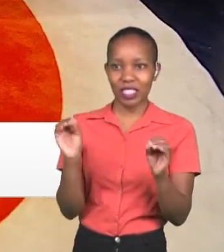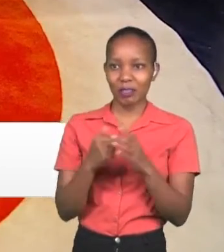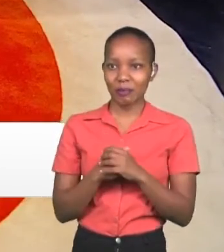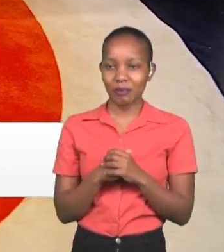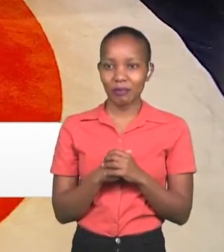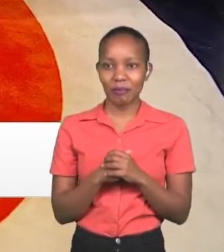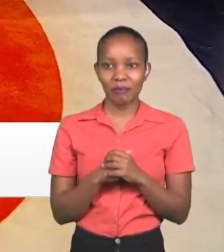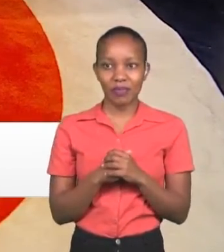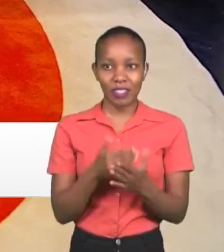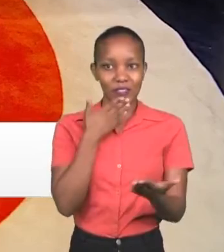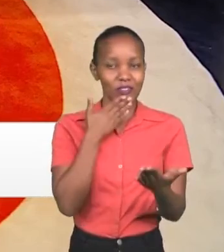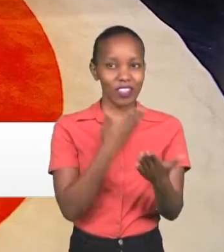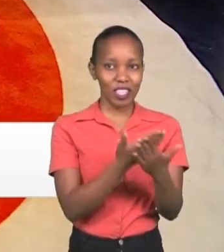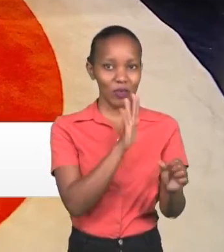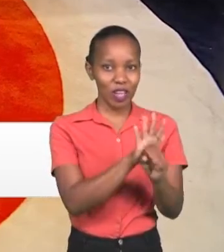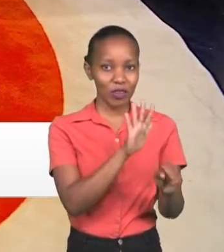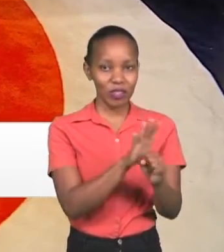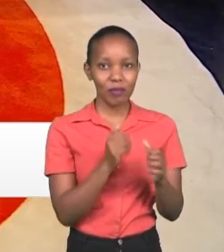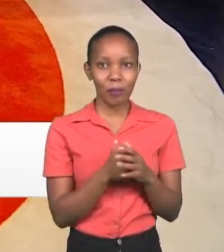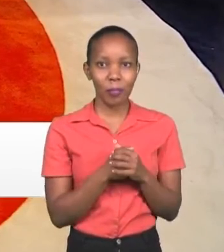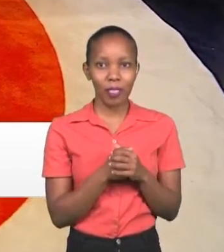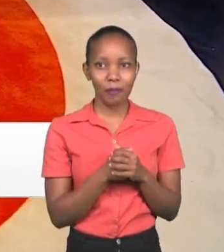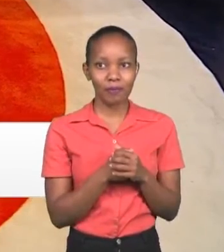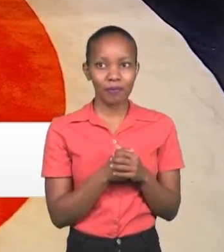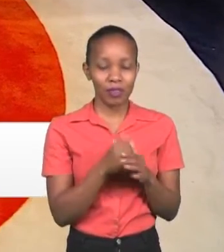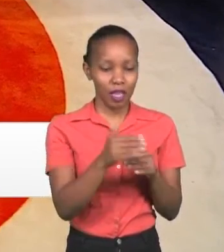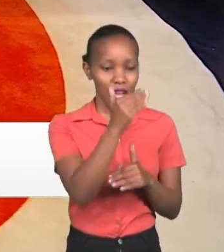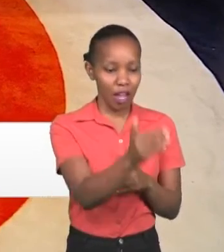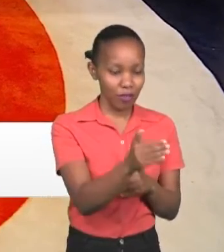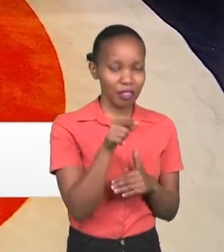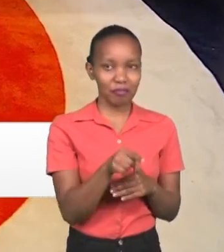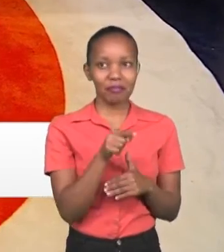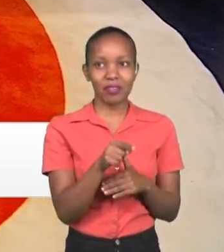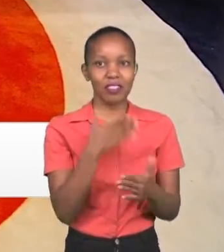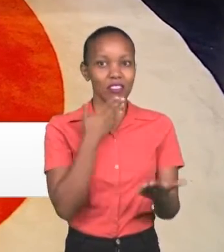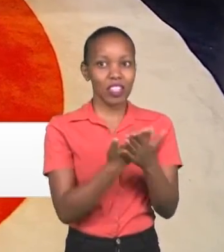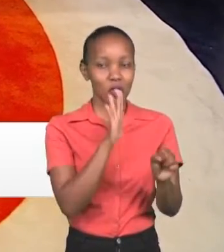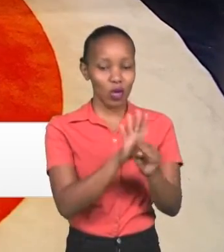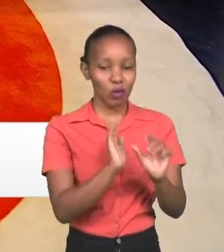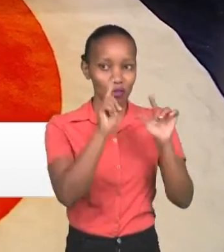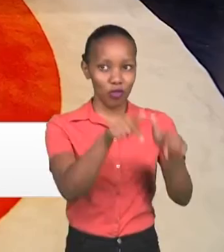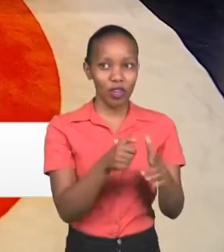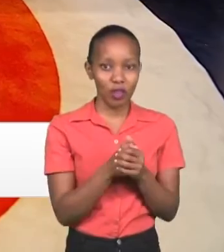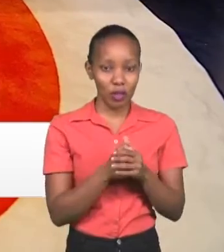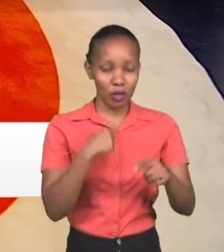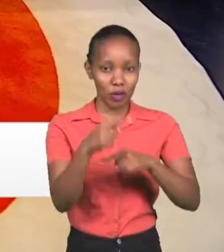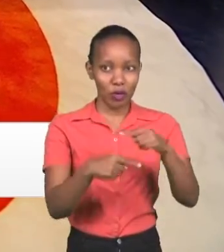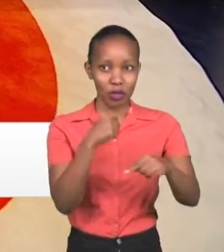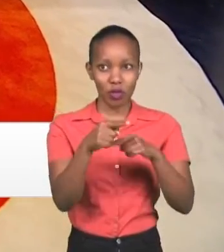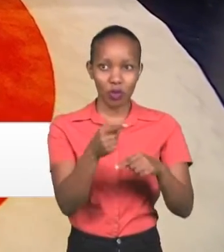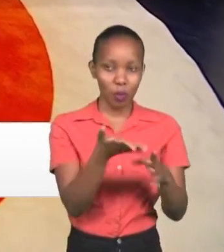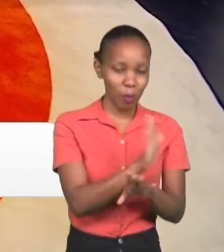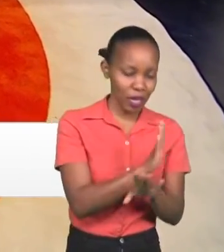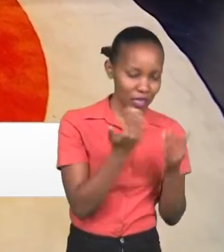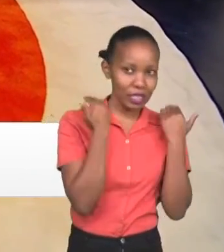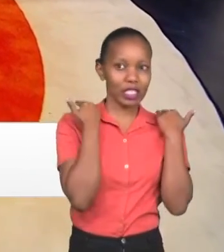Anyway. Thank you so much. Udimba tuwekelee pesa. After this. So thank you so much for coming. Yes. And continue. You're going back to sleep, I